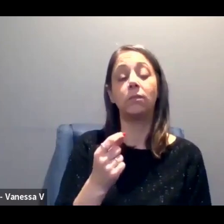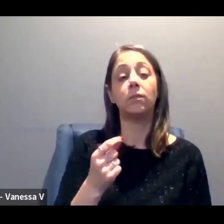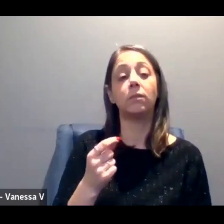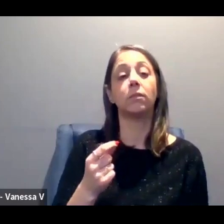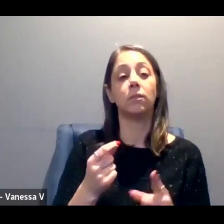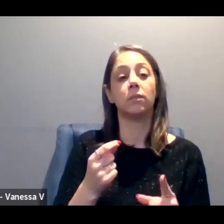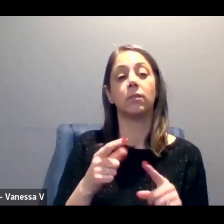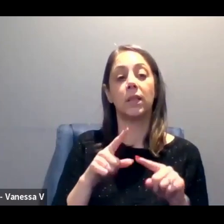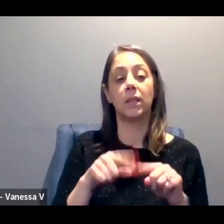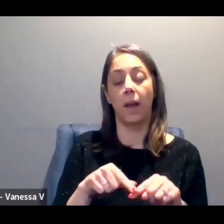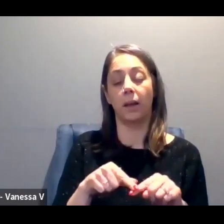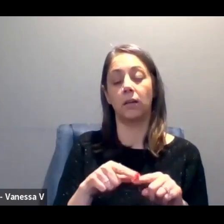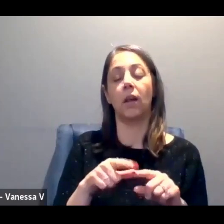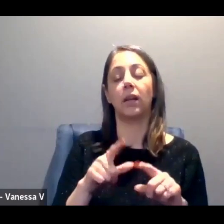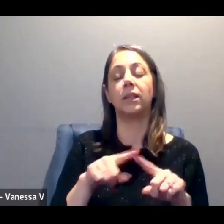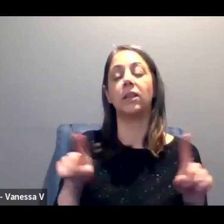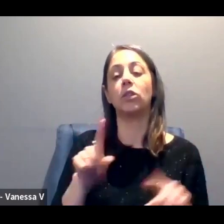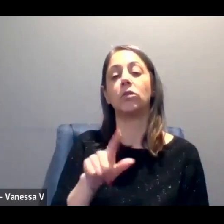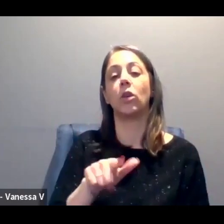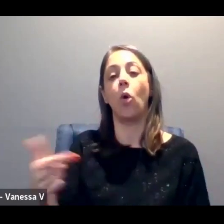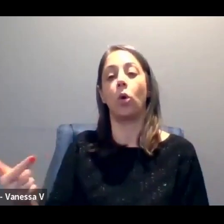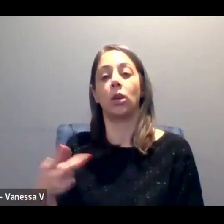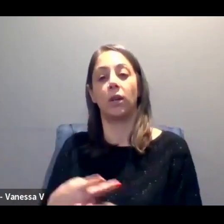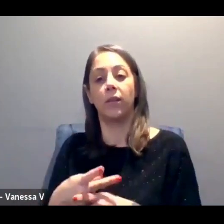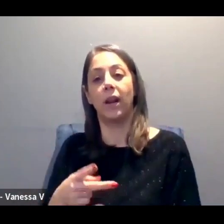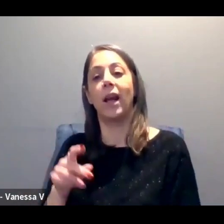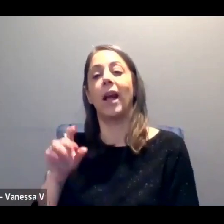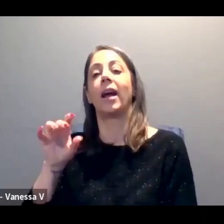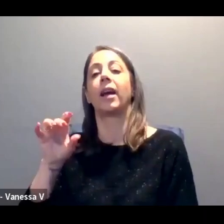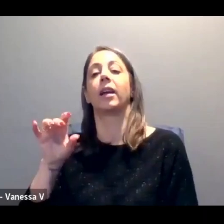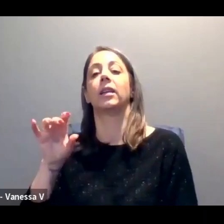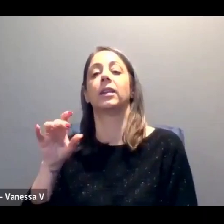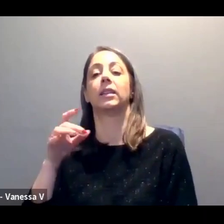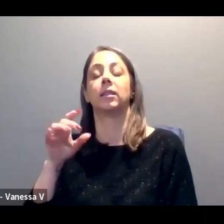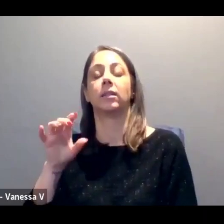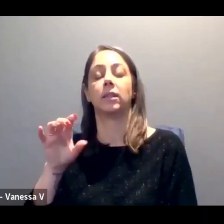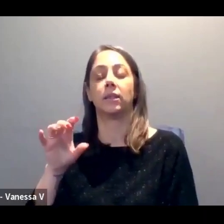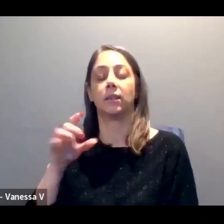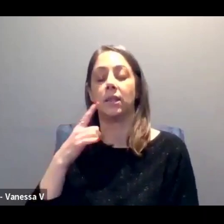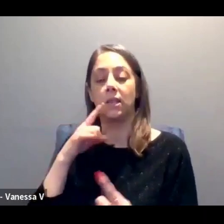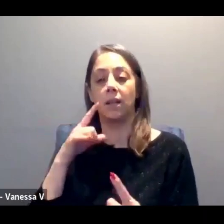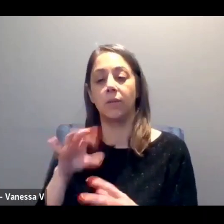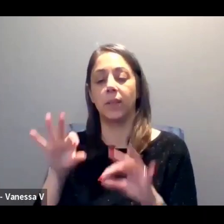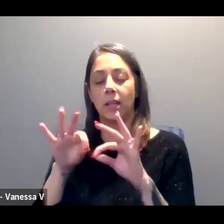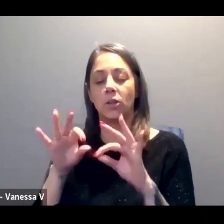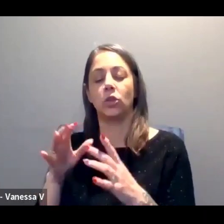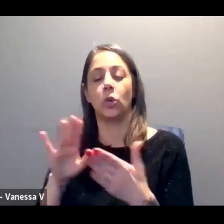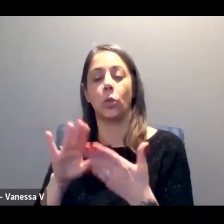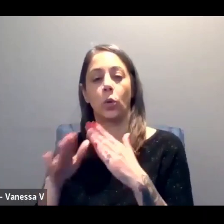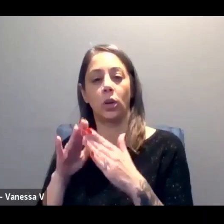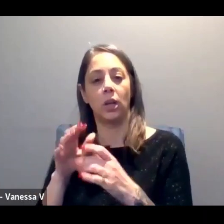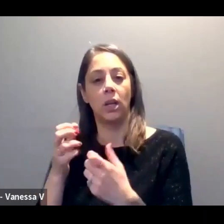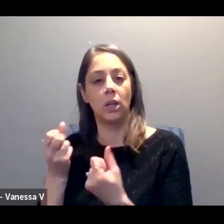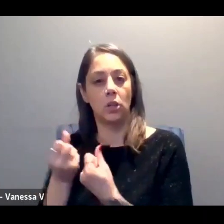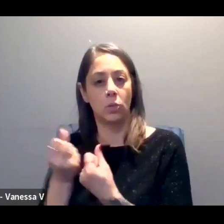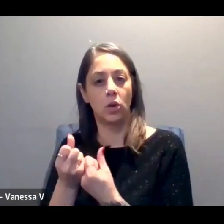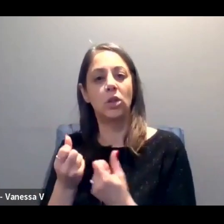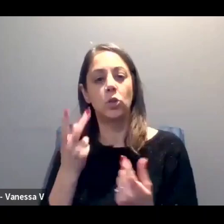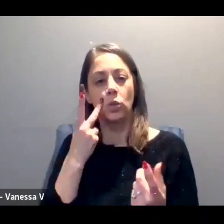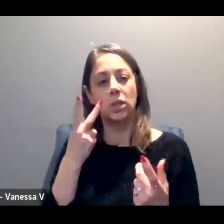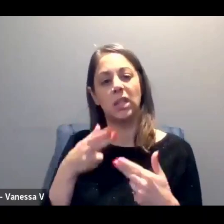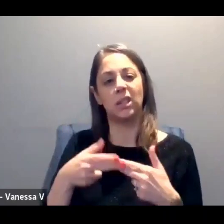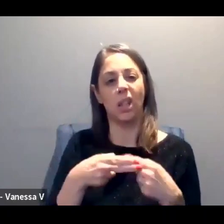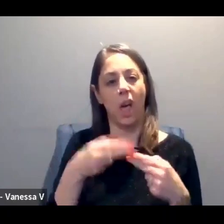what alternative care covers and essential community supports. So when you move to the next couple of slides, you might see some of those